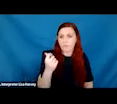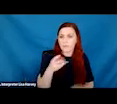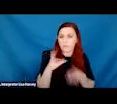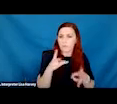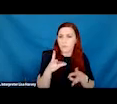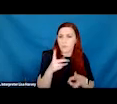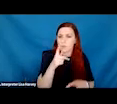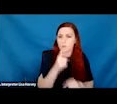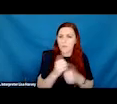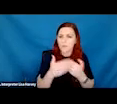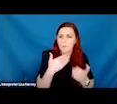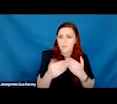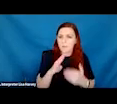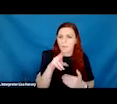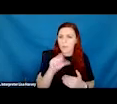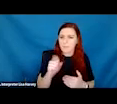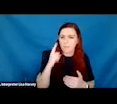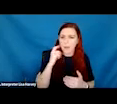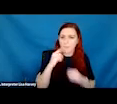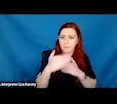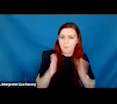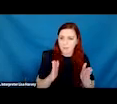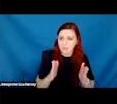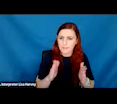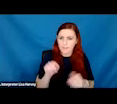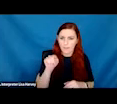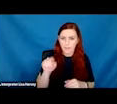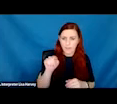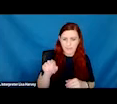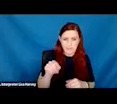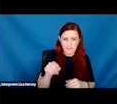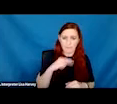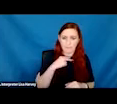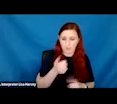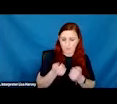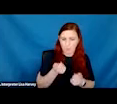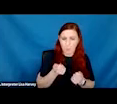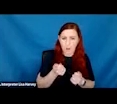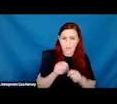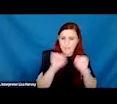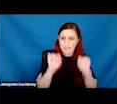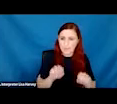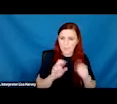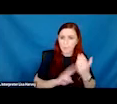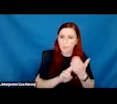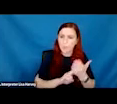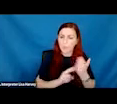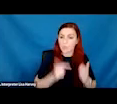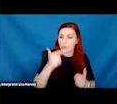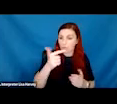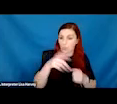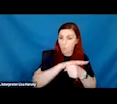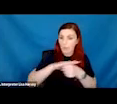by Neatbox. This touchless pedestrian crossing control system is being piloted in 2 locations within South Dublin